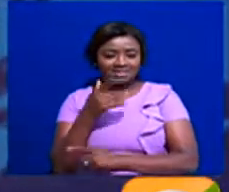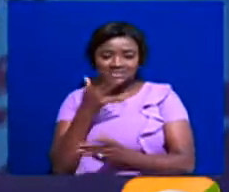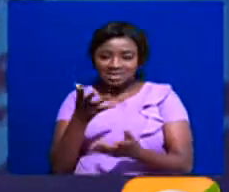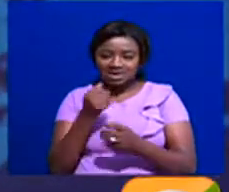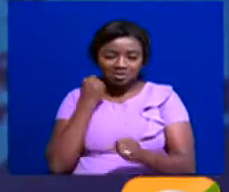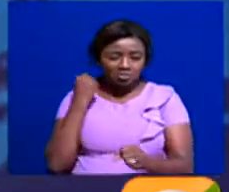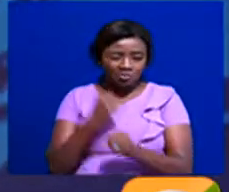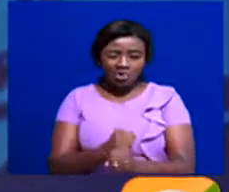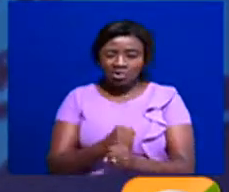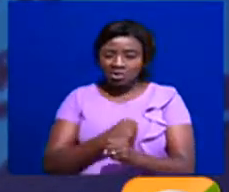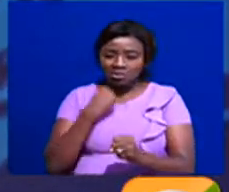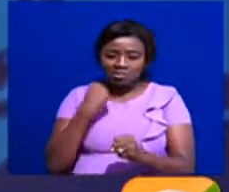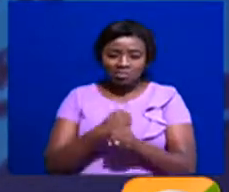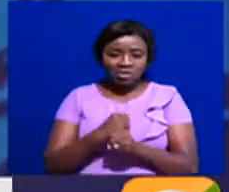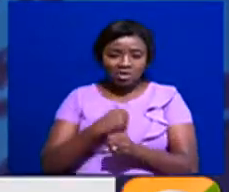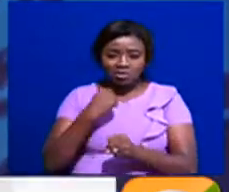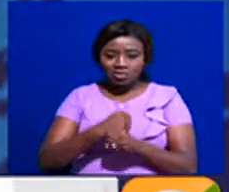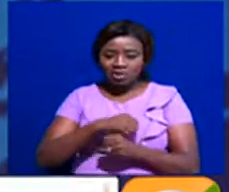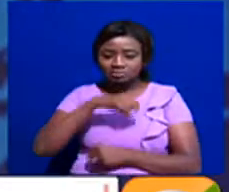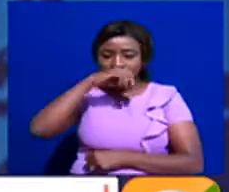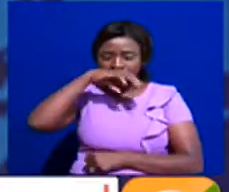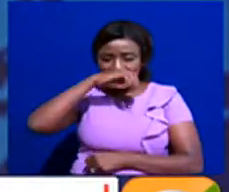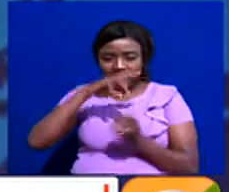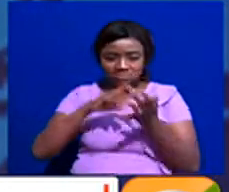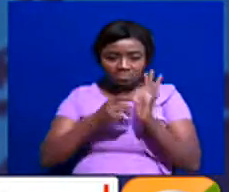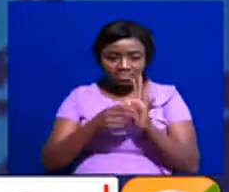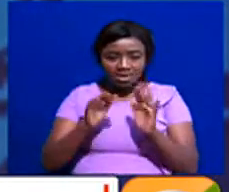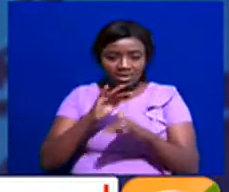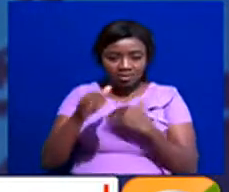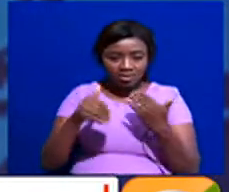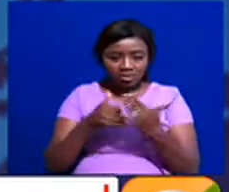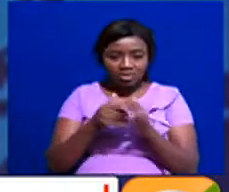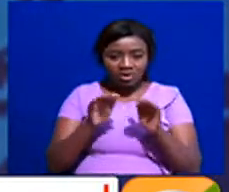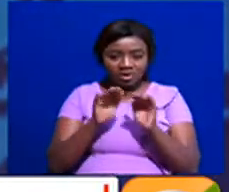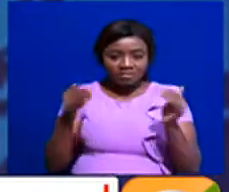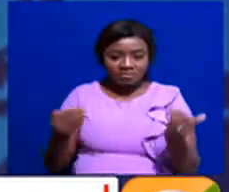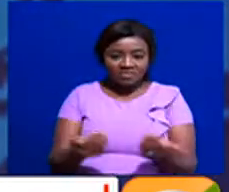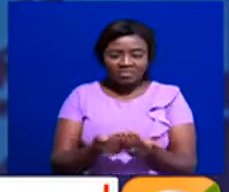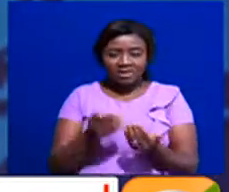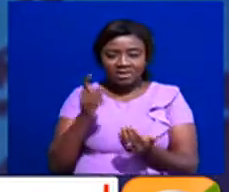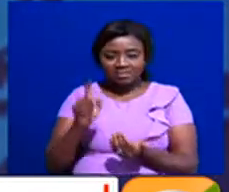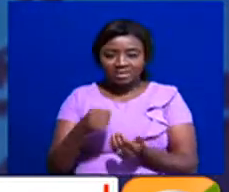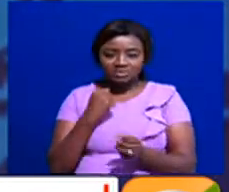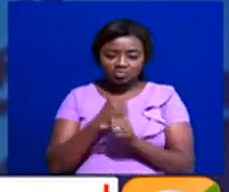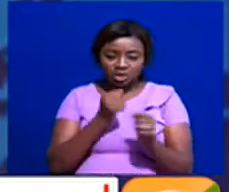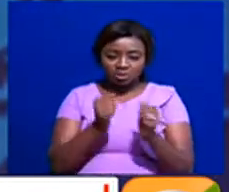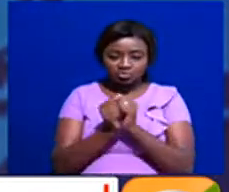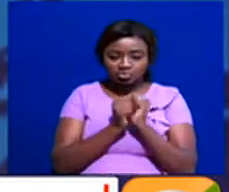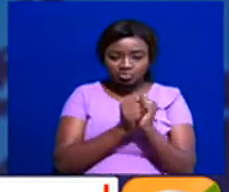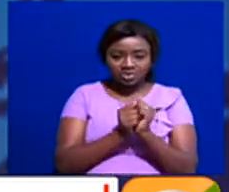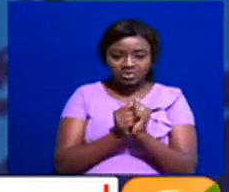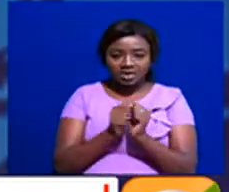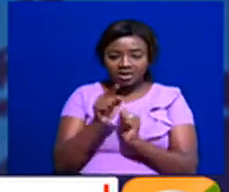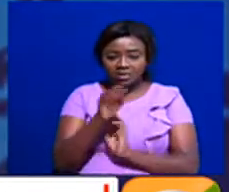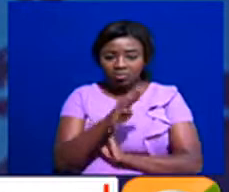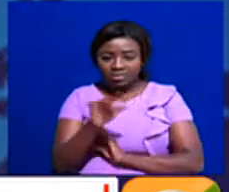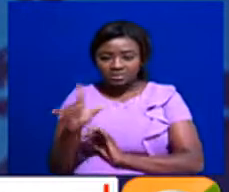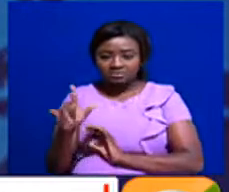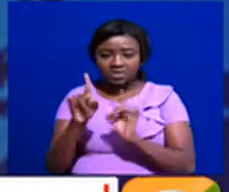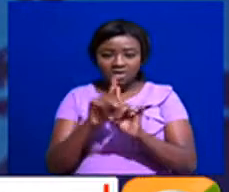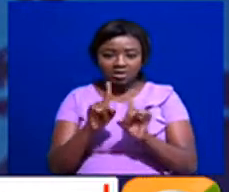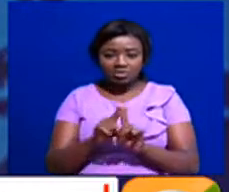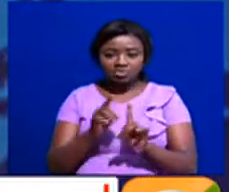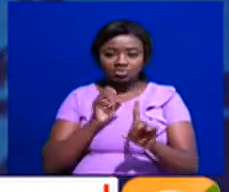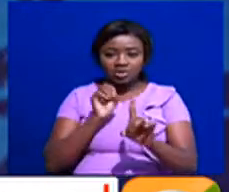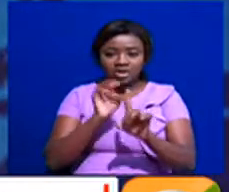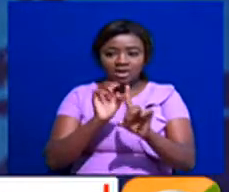crop that demands that the whole family, sometimes including the kids, are working on the fields. They expose